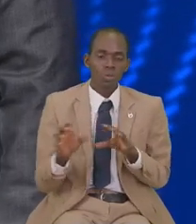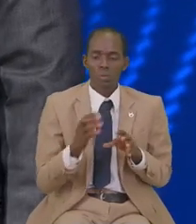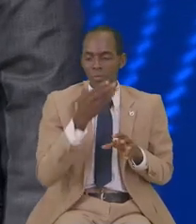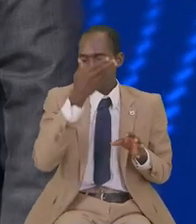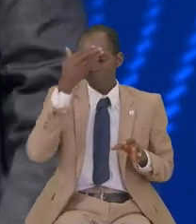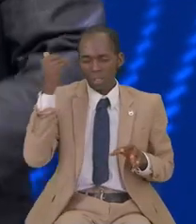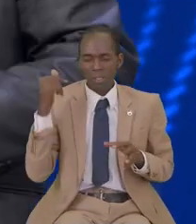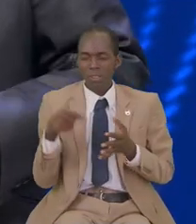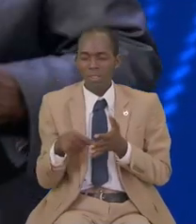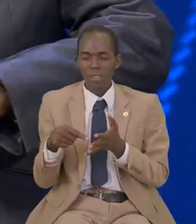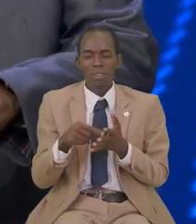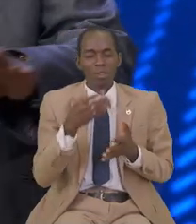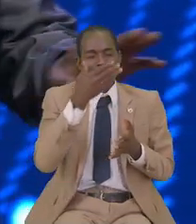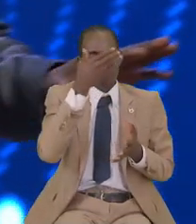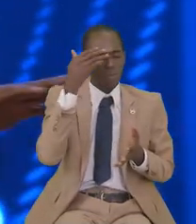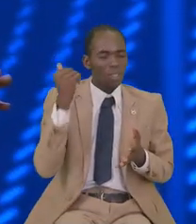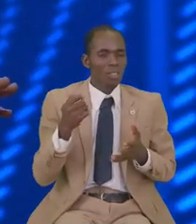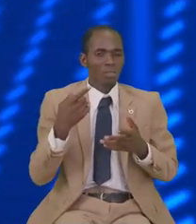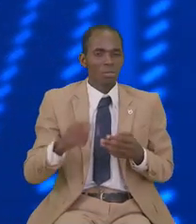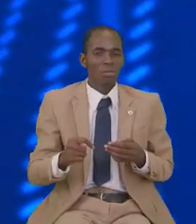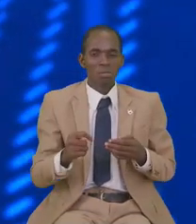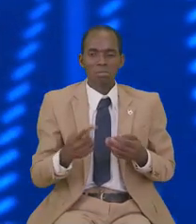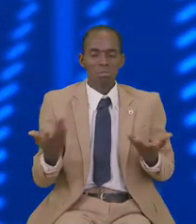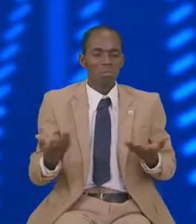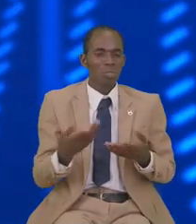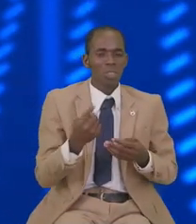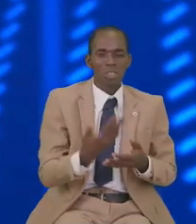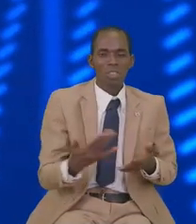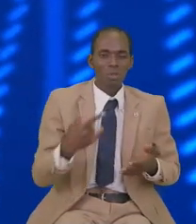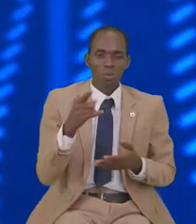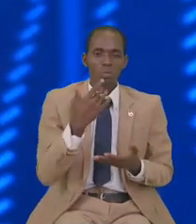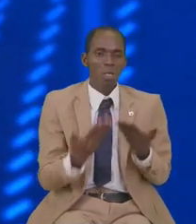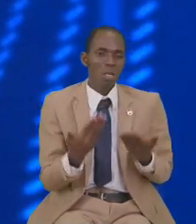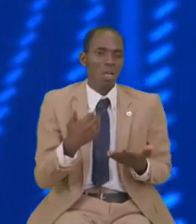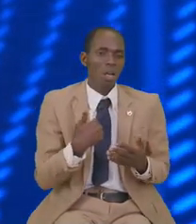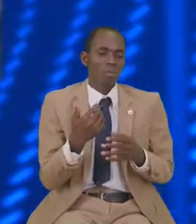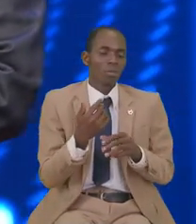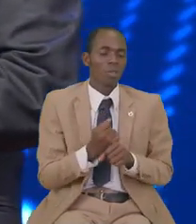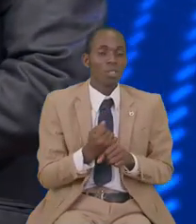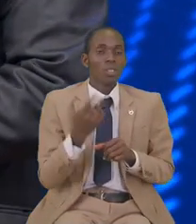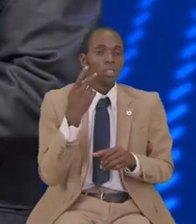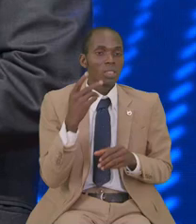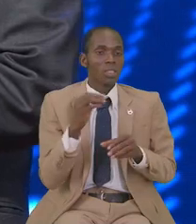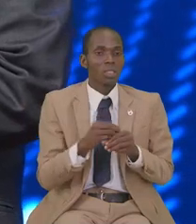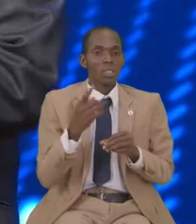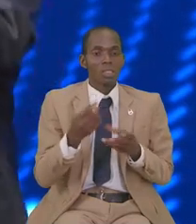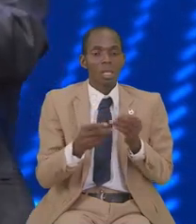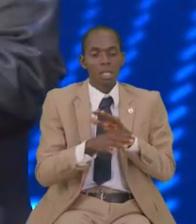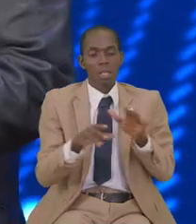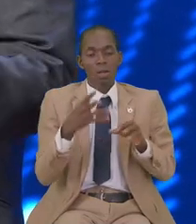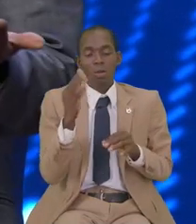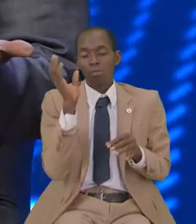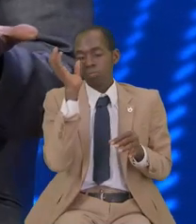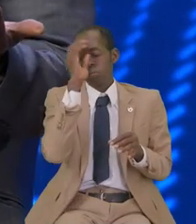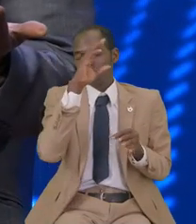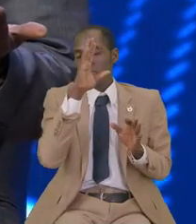the capital city and the holy city of God. And they were now in the land of strangers. They were now saying,